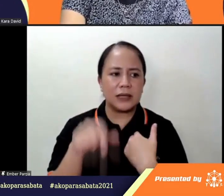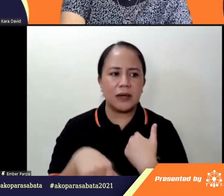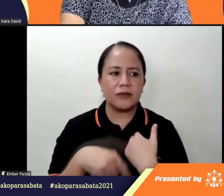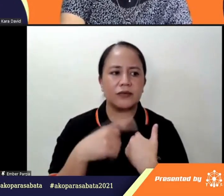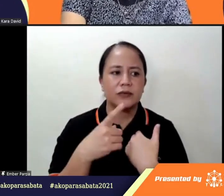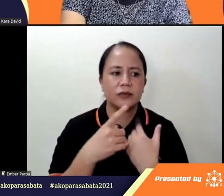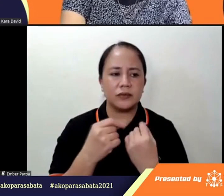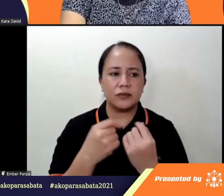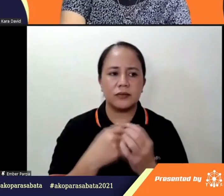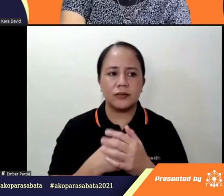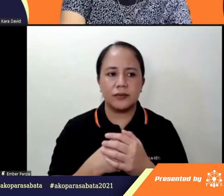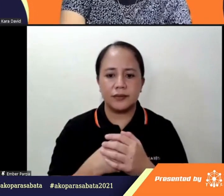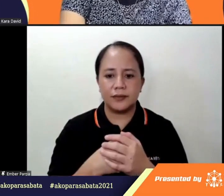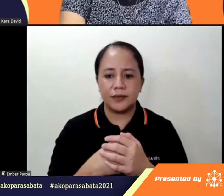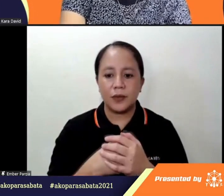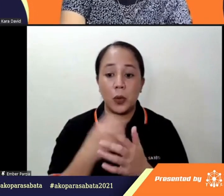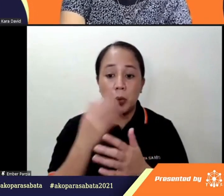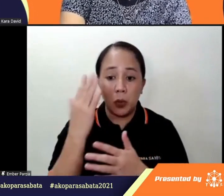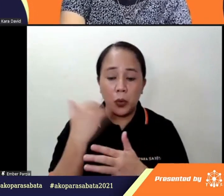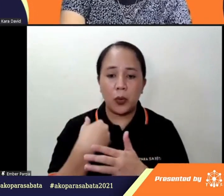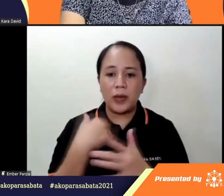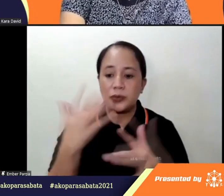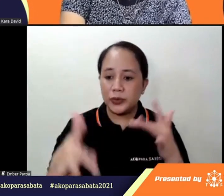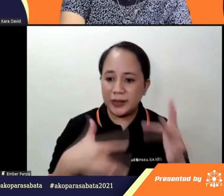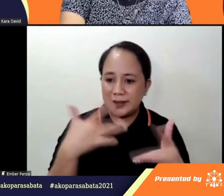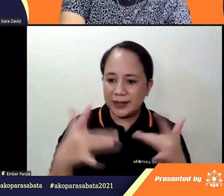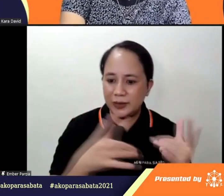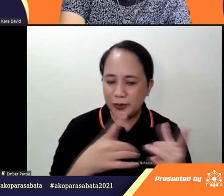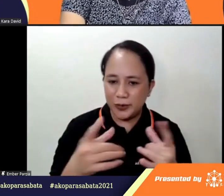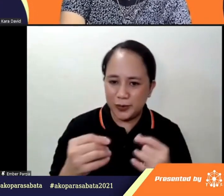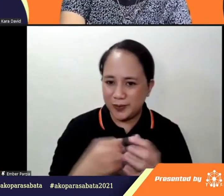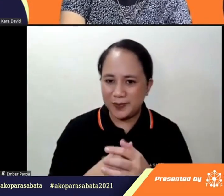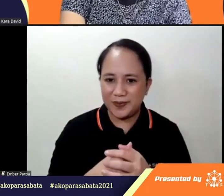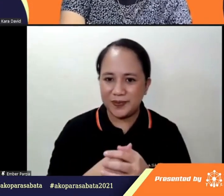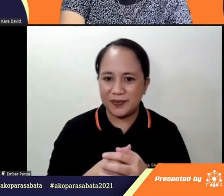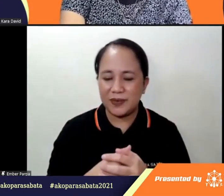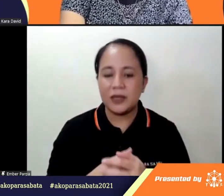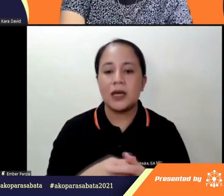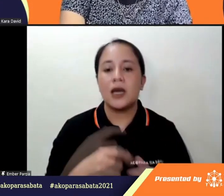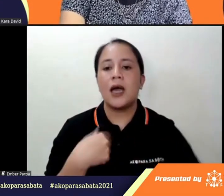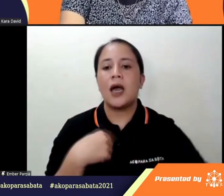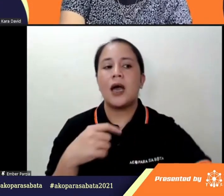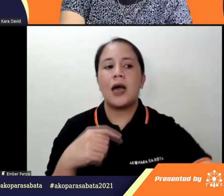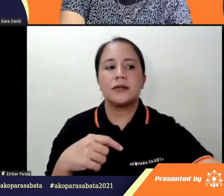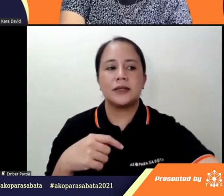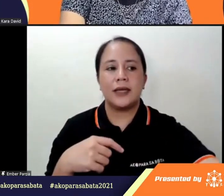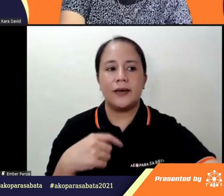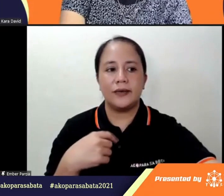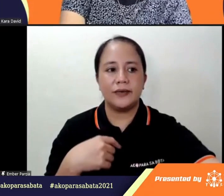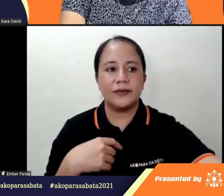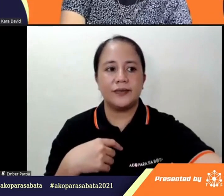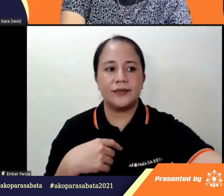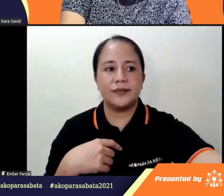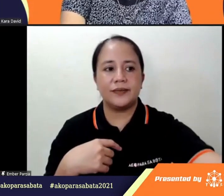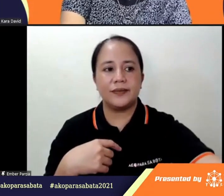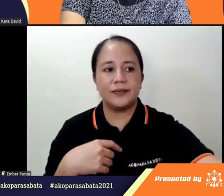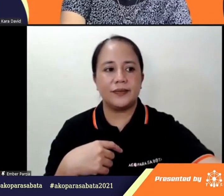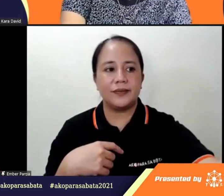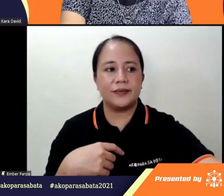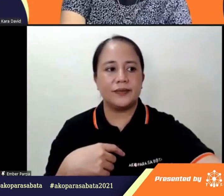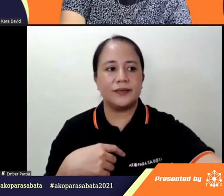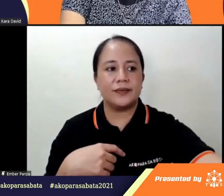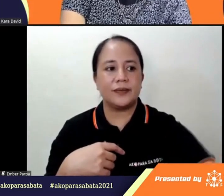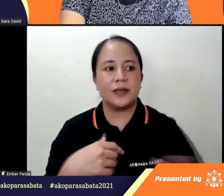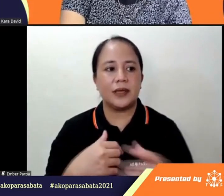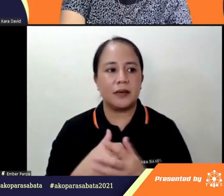look forward to because you're excited to do it. Kailangan meron kang ganun. And then,